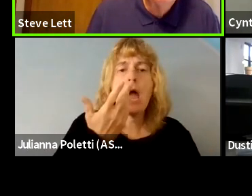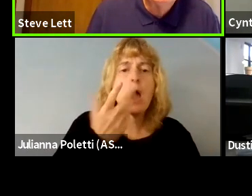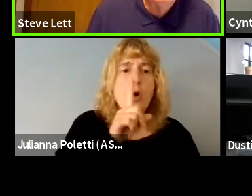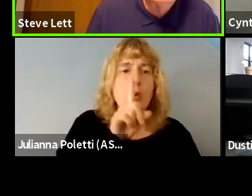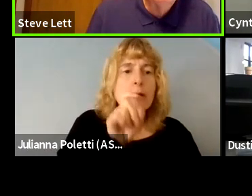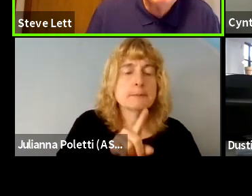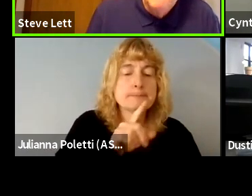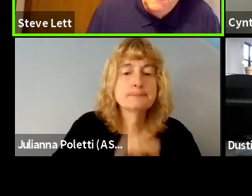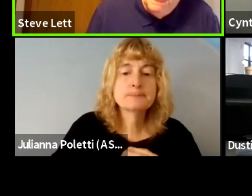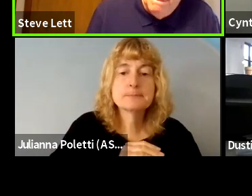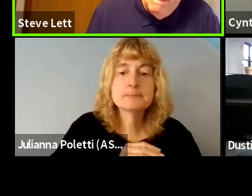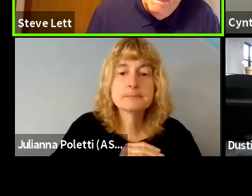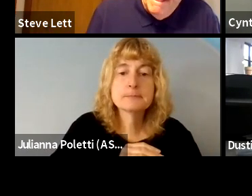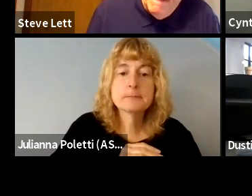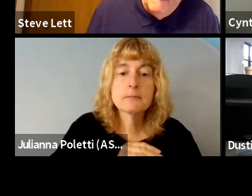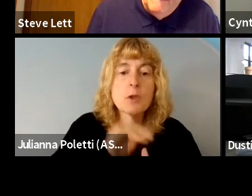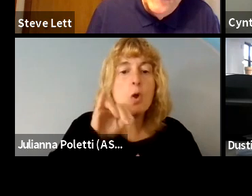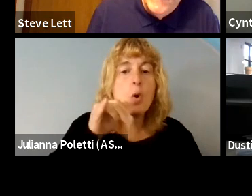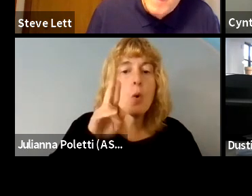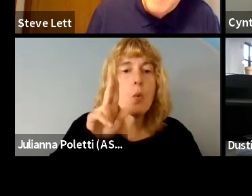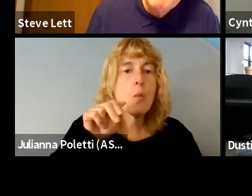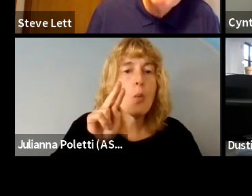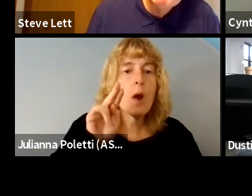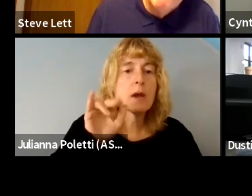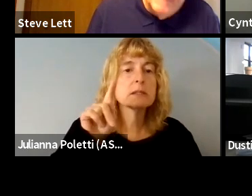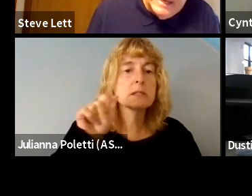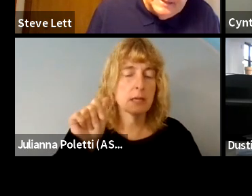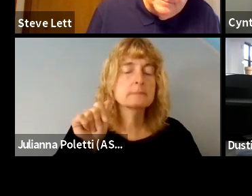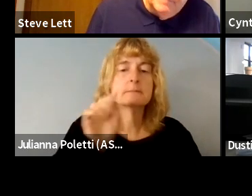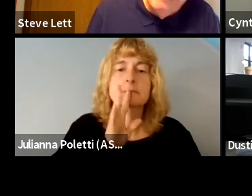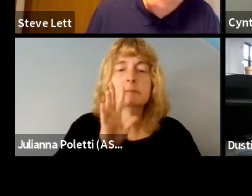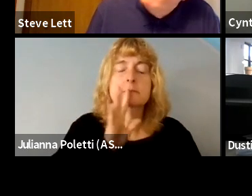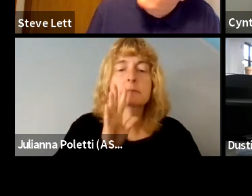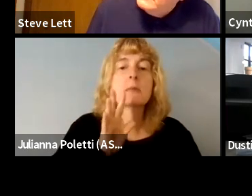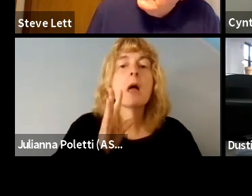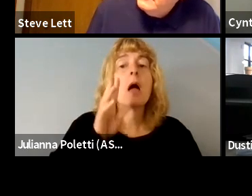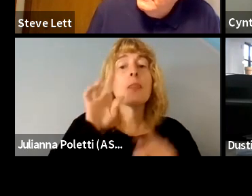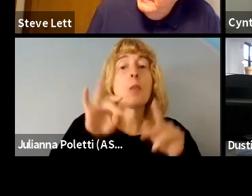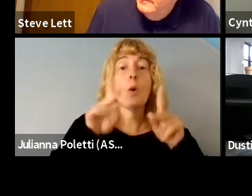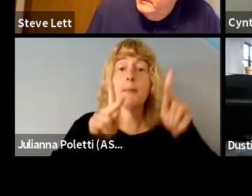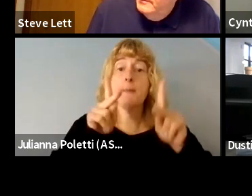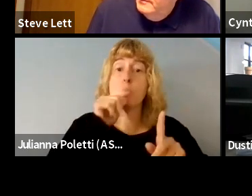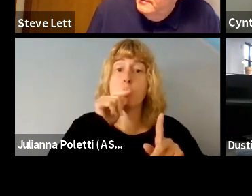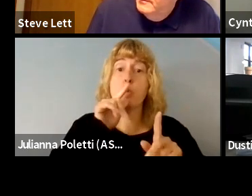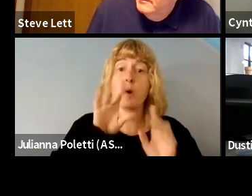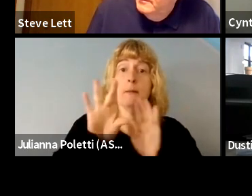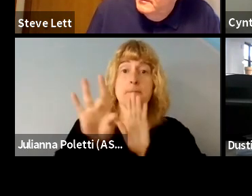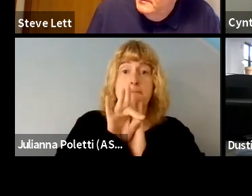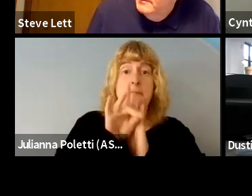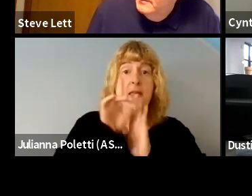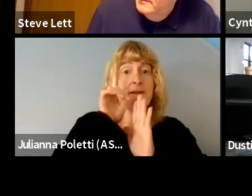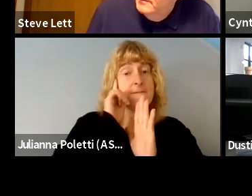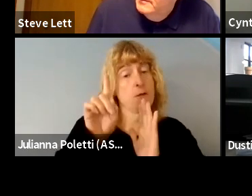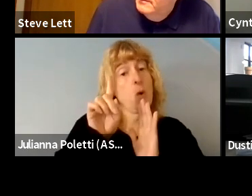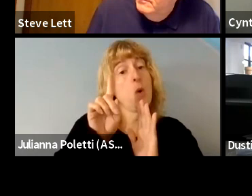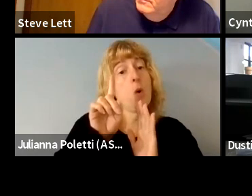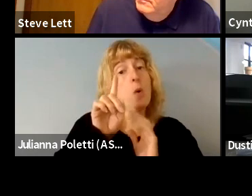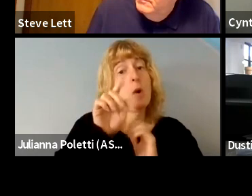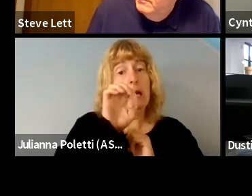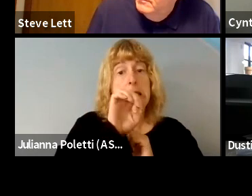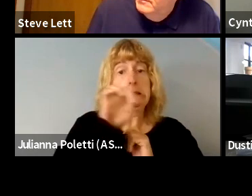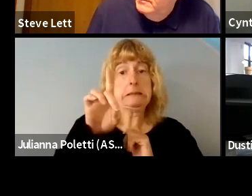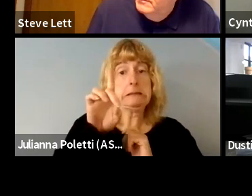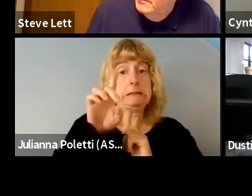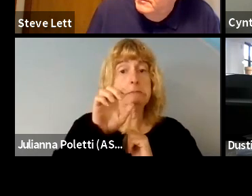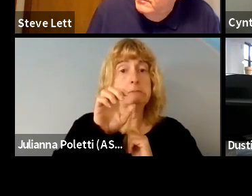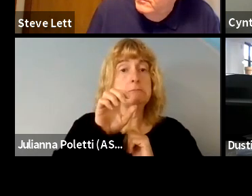Yes, the people that are selected for the subcommittee for the executive director, they